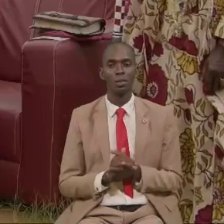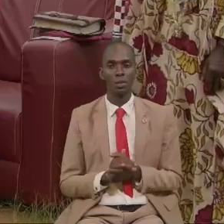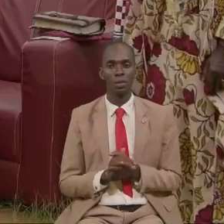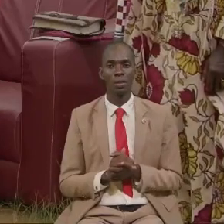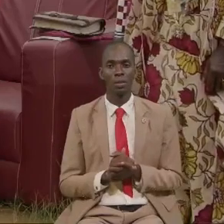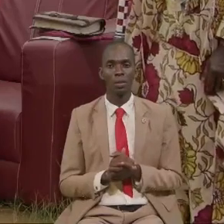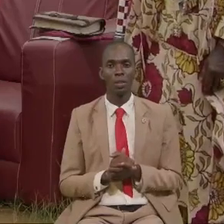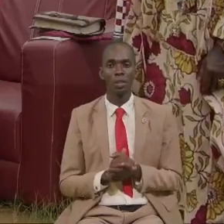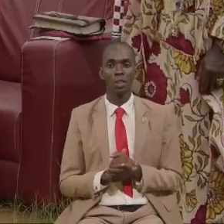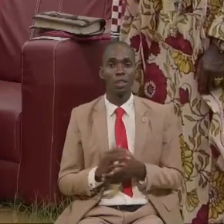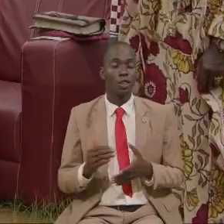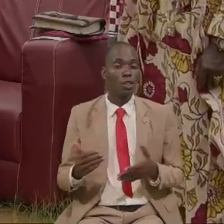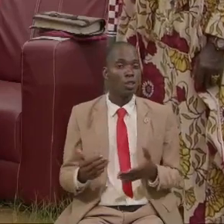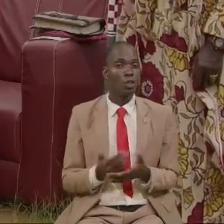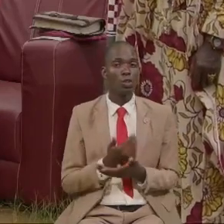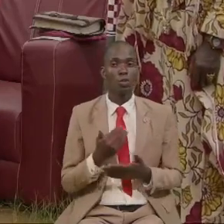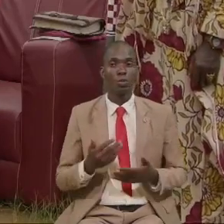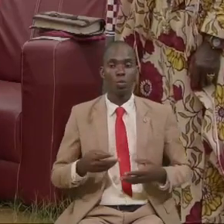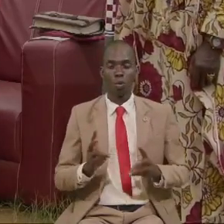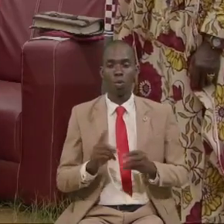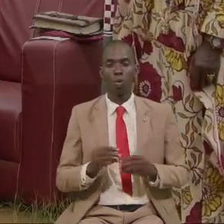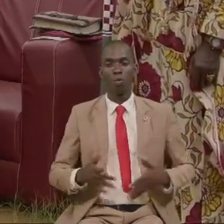new lifestyle.